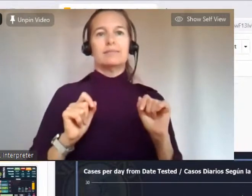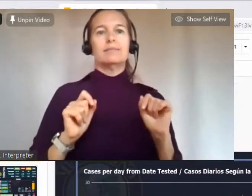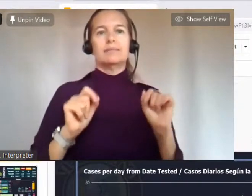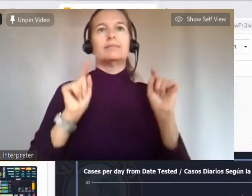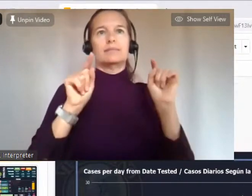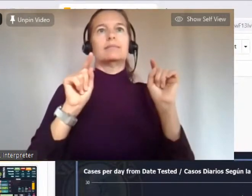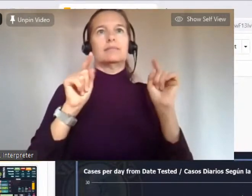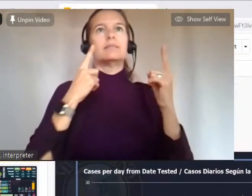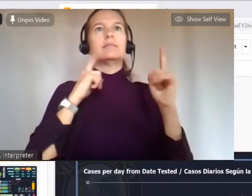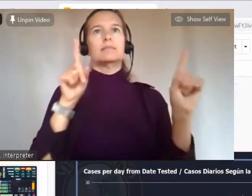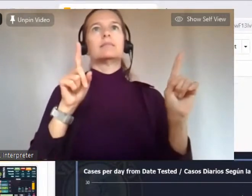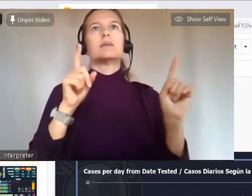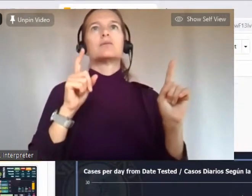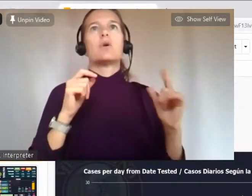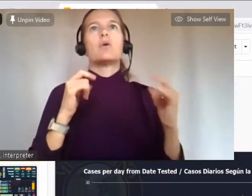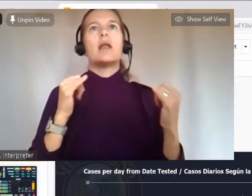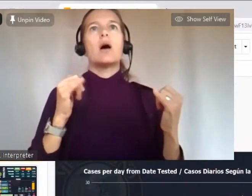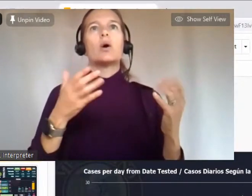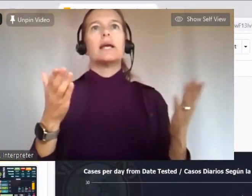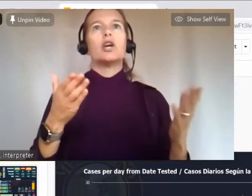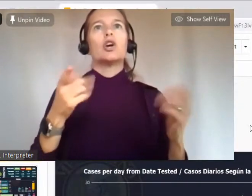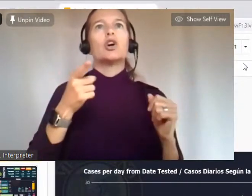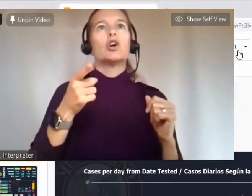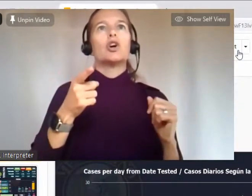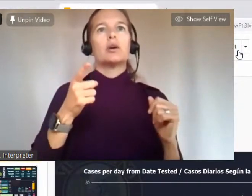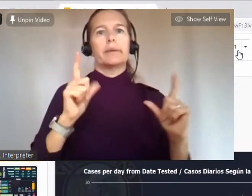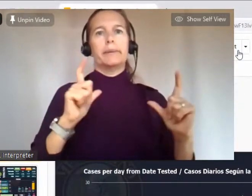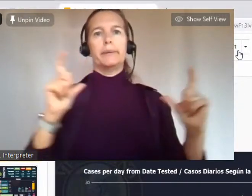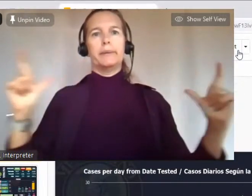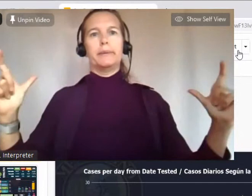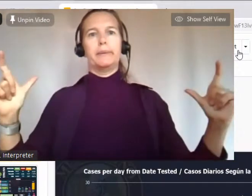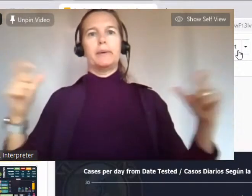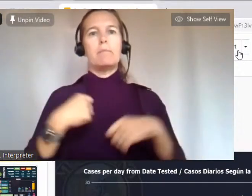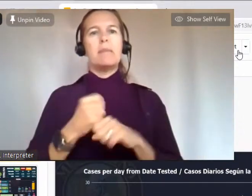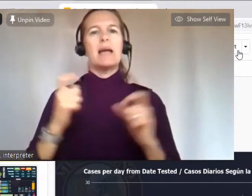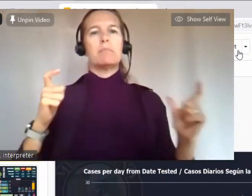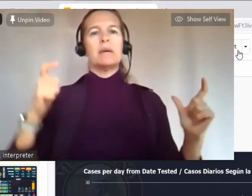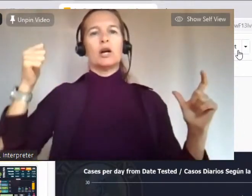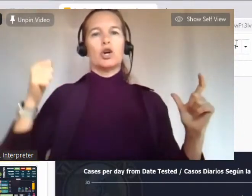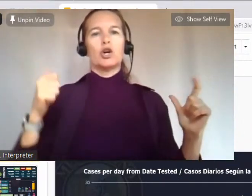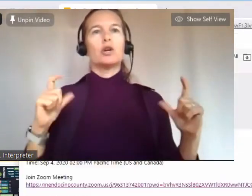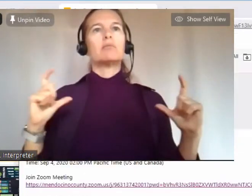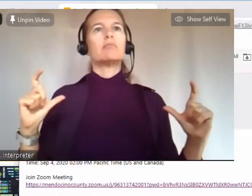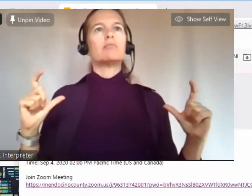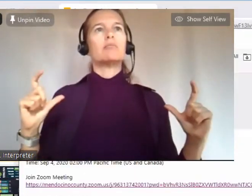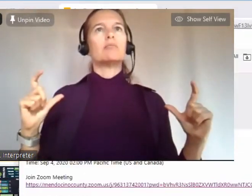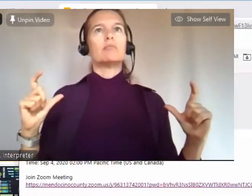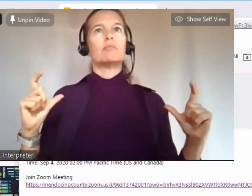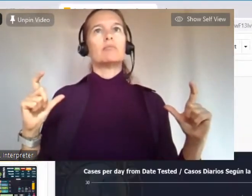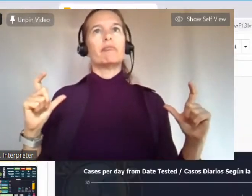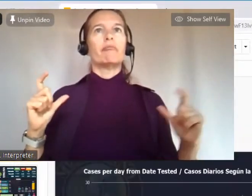And I think we're here. Let me see if I can make this larger.